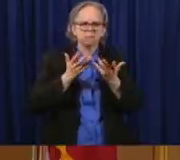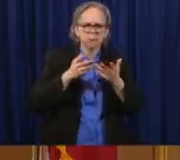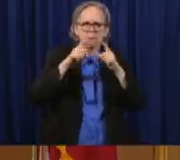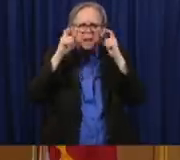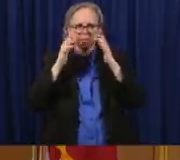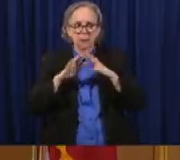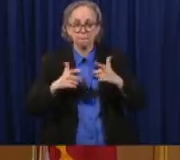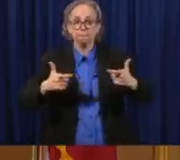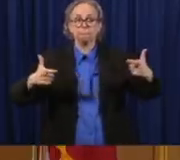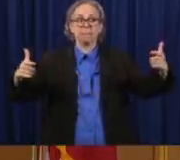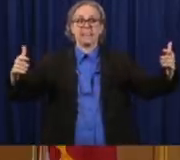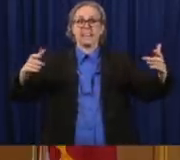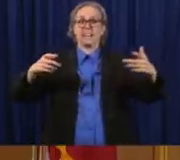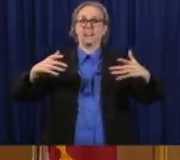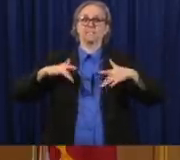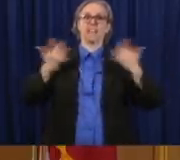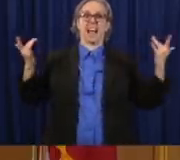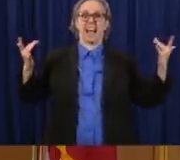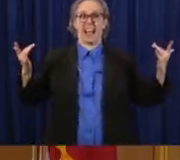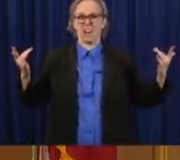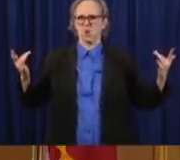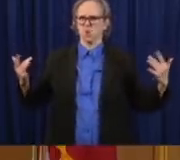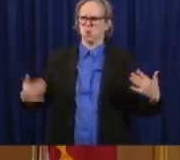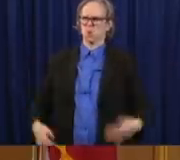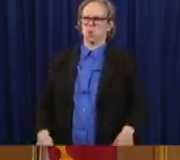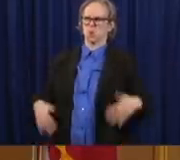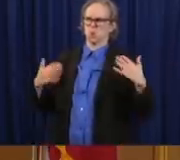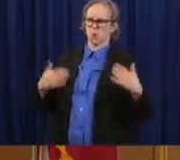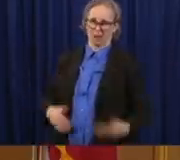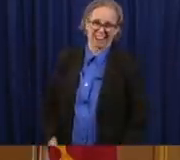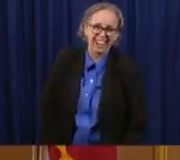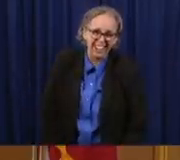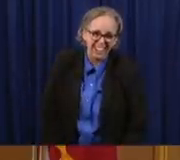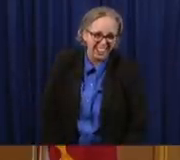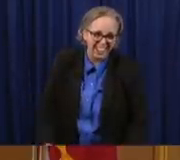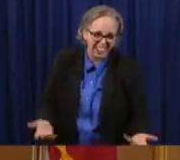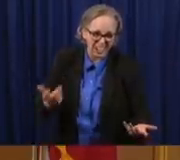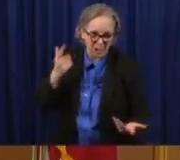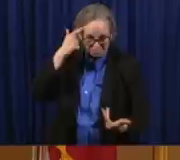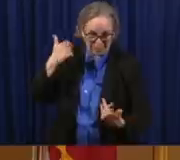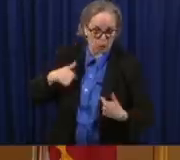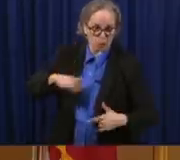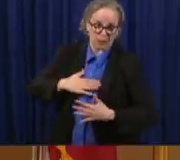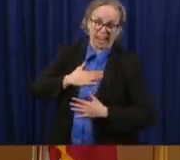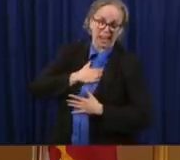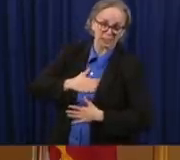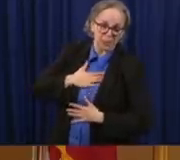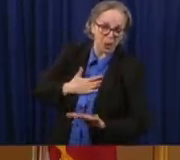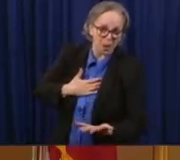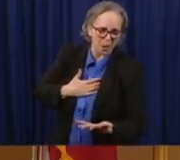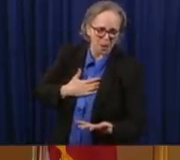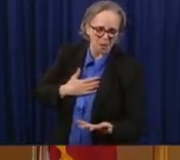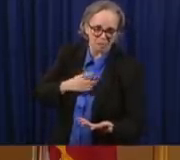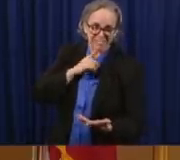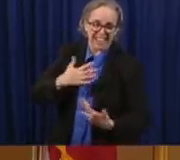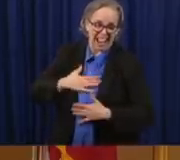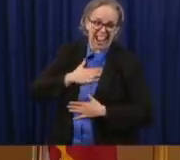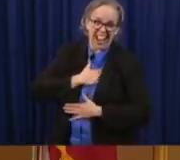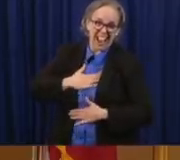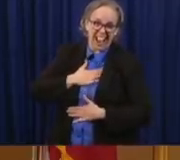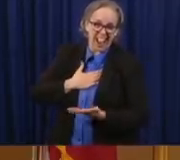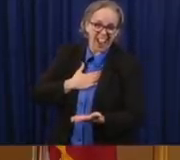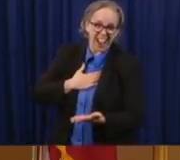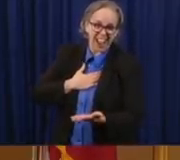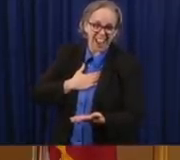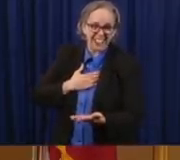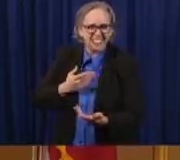events, really the stuff we like, the stuff that makes, that we all really like, and that's what's tough